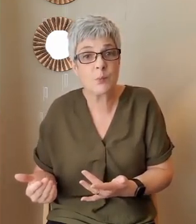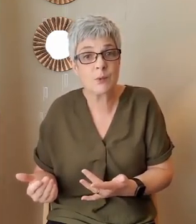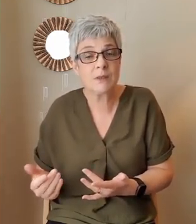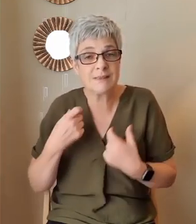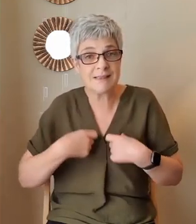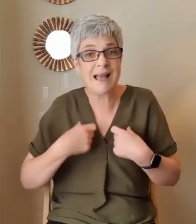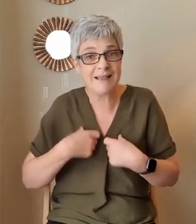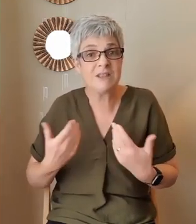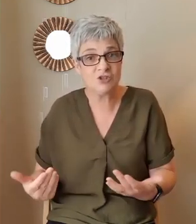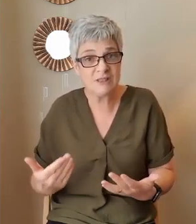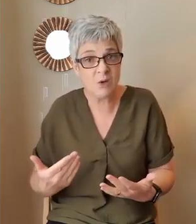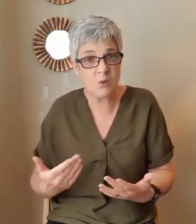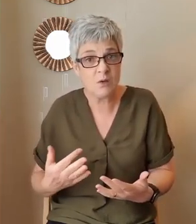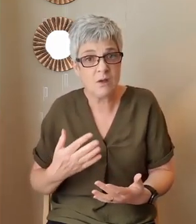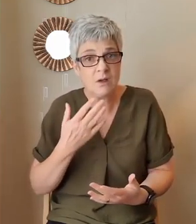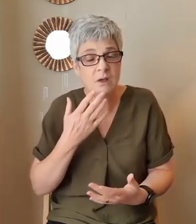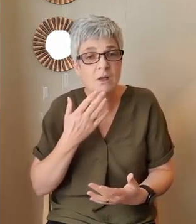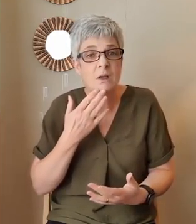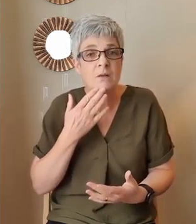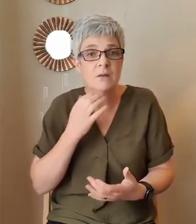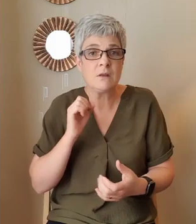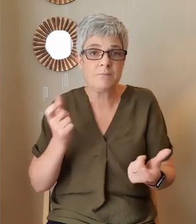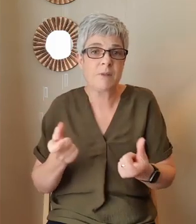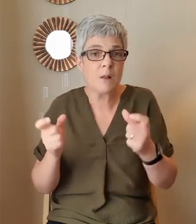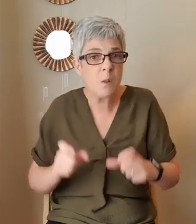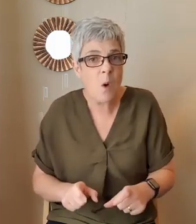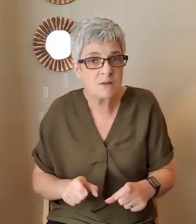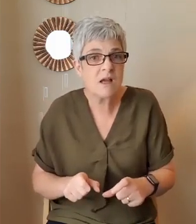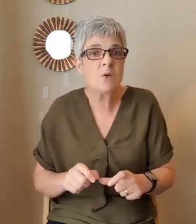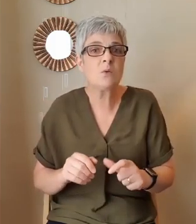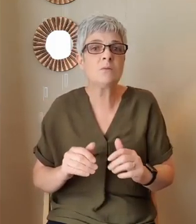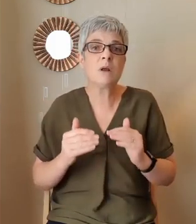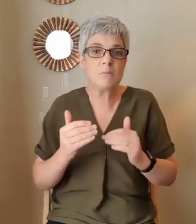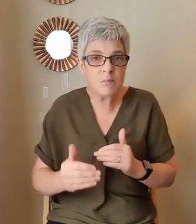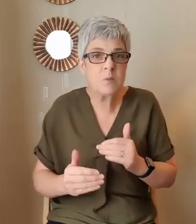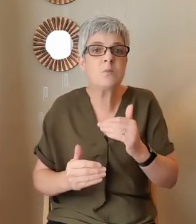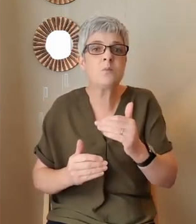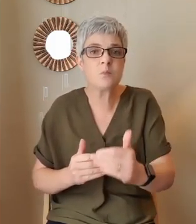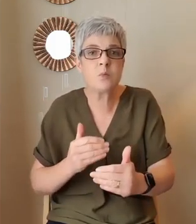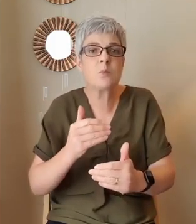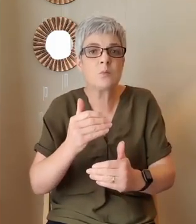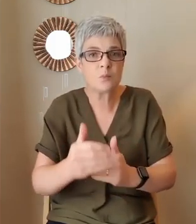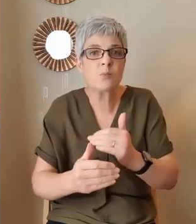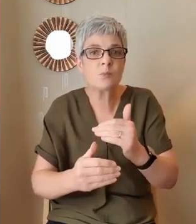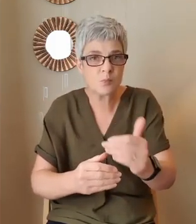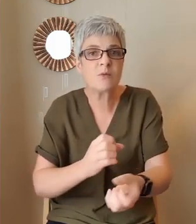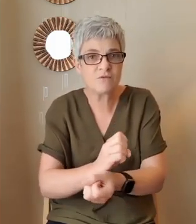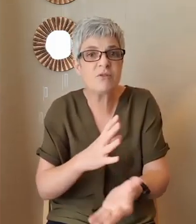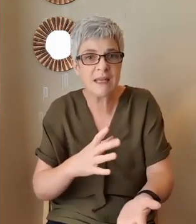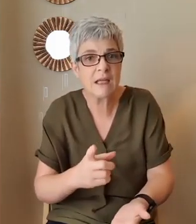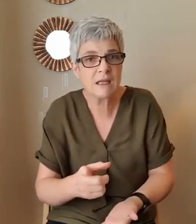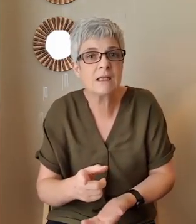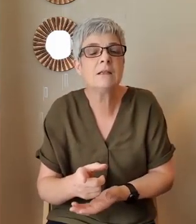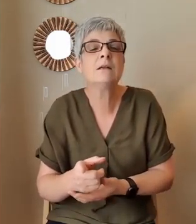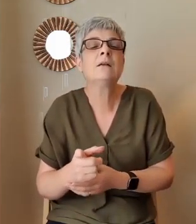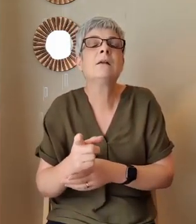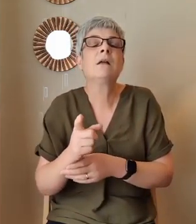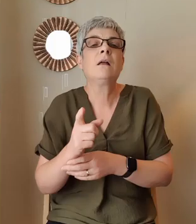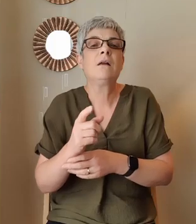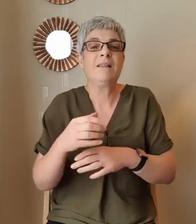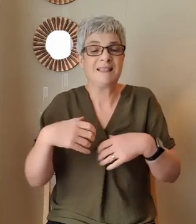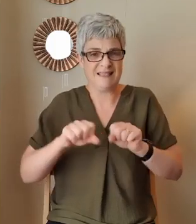as we emerge out of this lockdown step by step and stage by stage. You know,